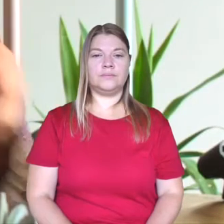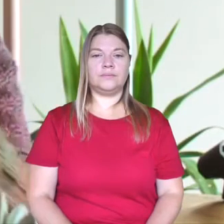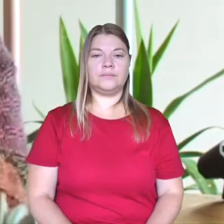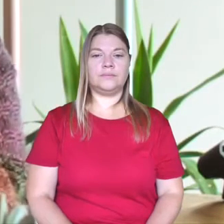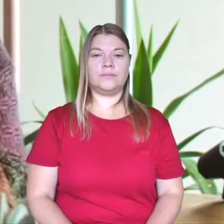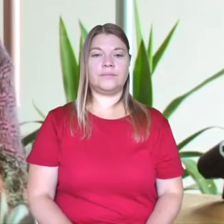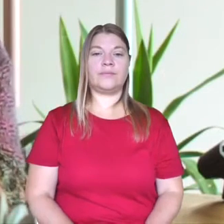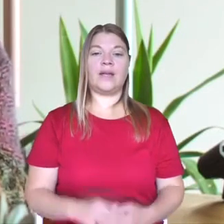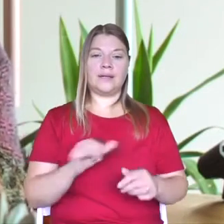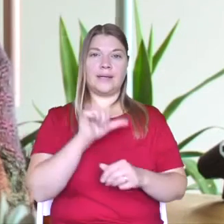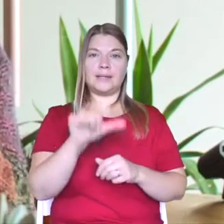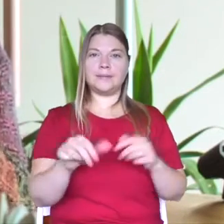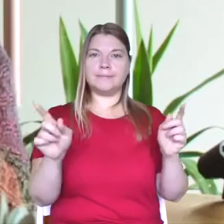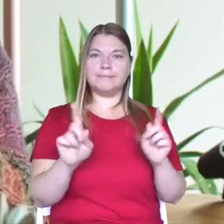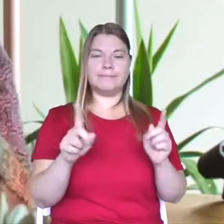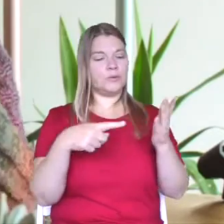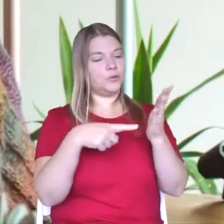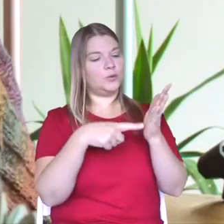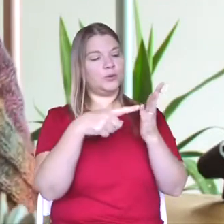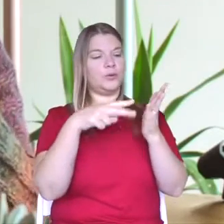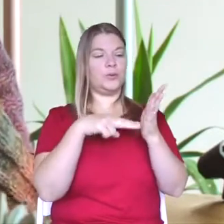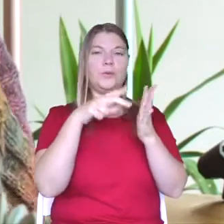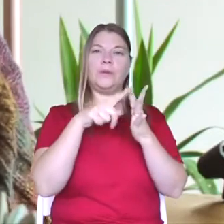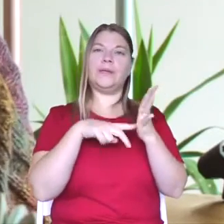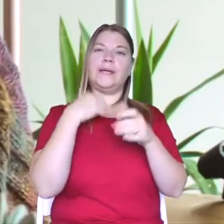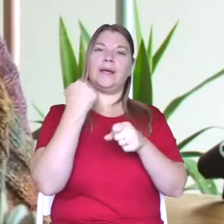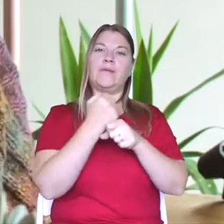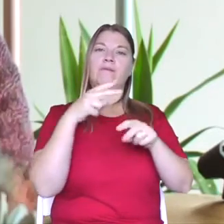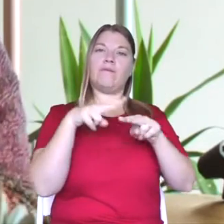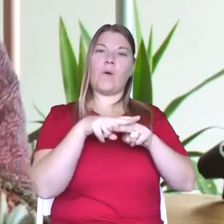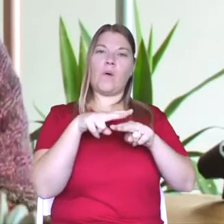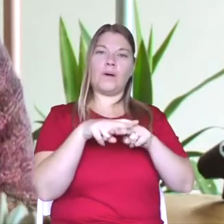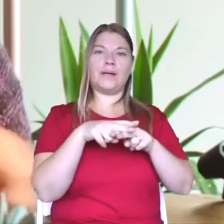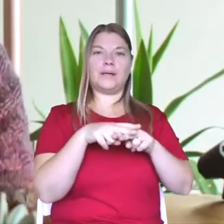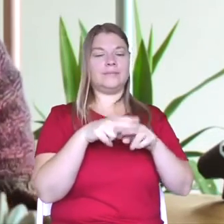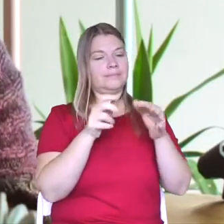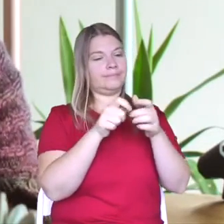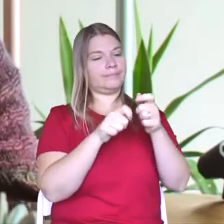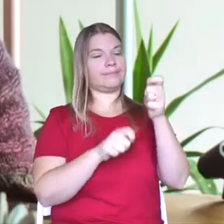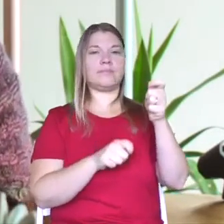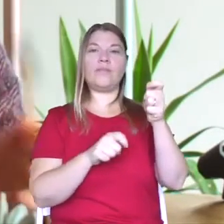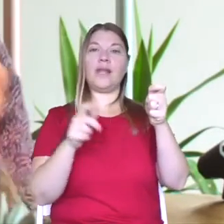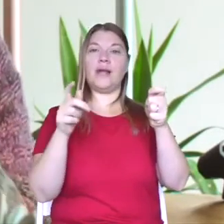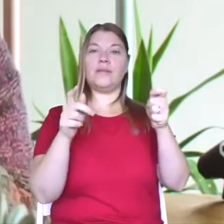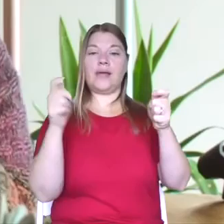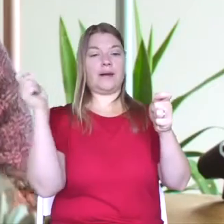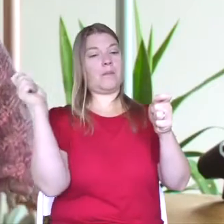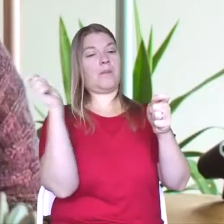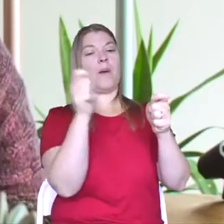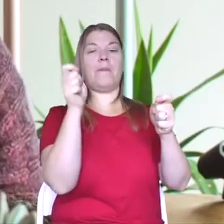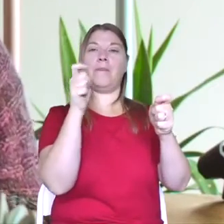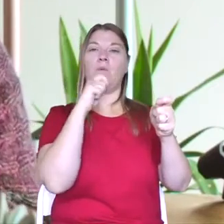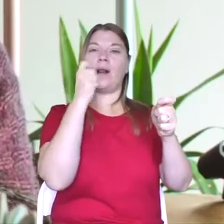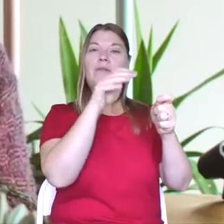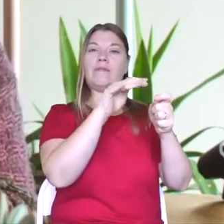This is called a tuning fork, a long steel stick with two prongs that, when hit with a mallet, make a vibrating tone that